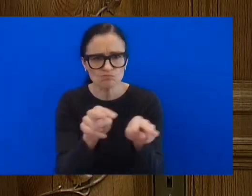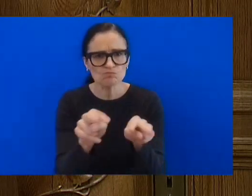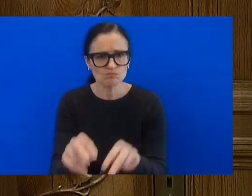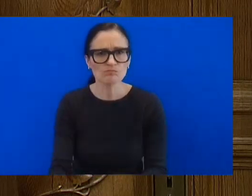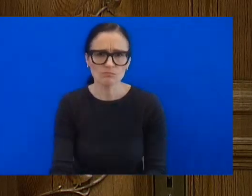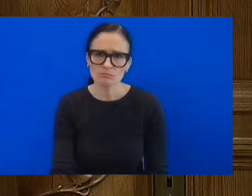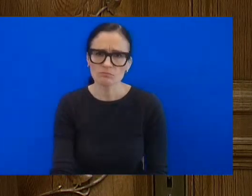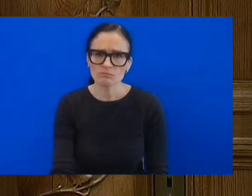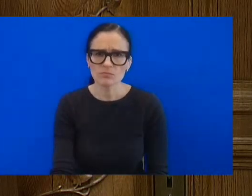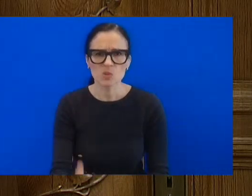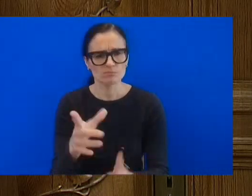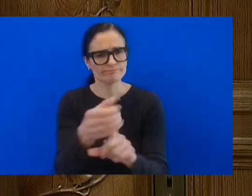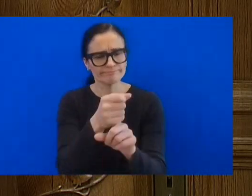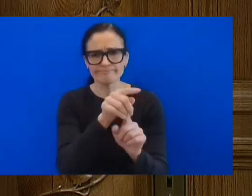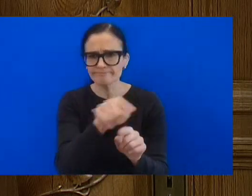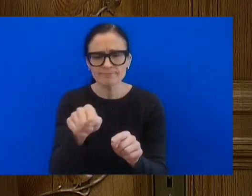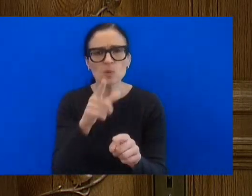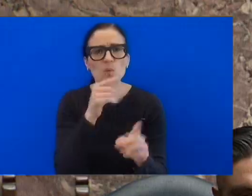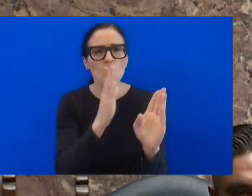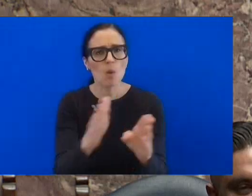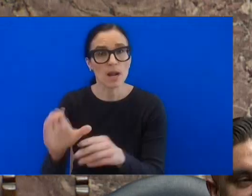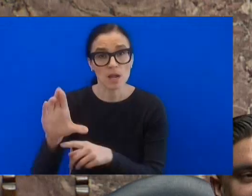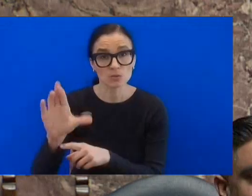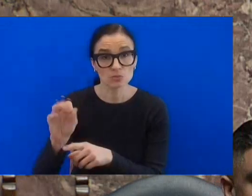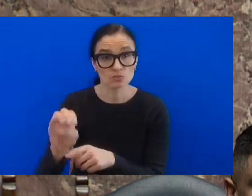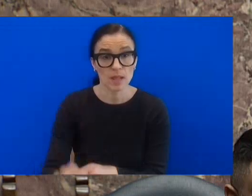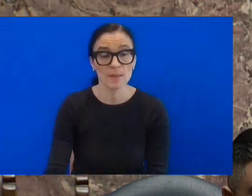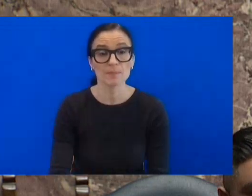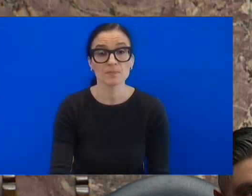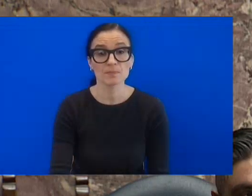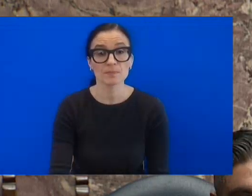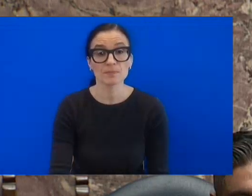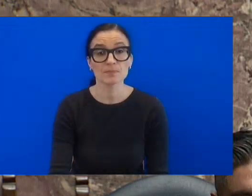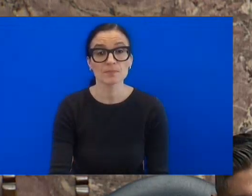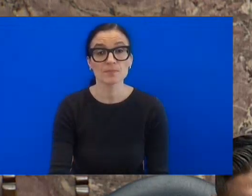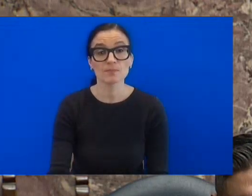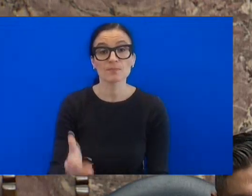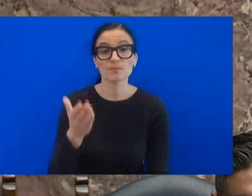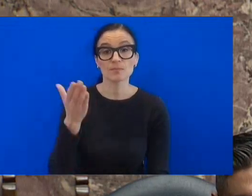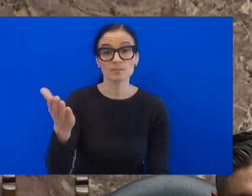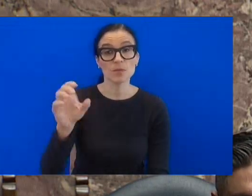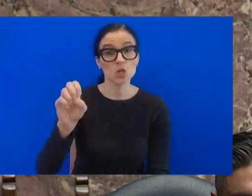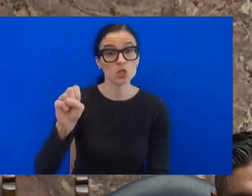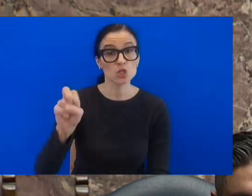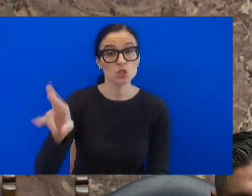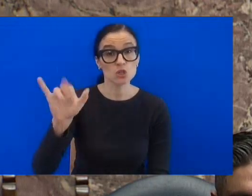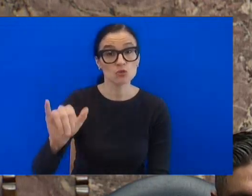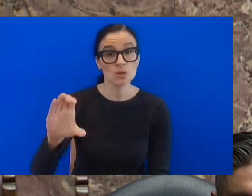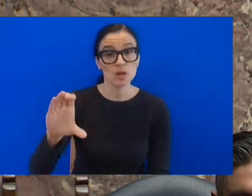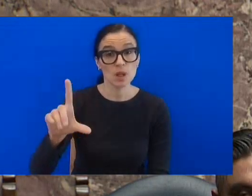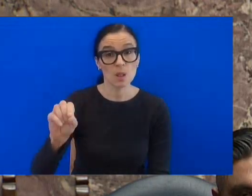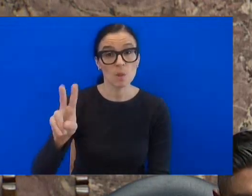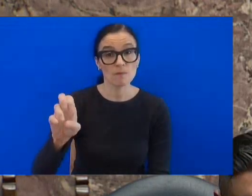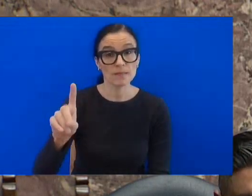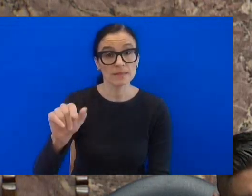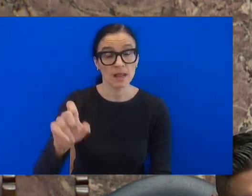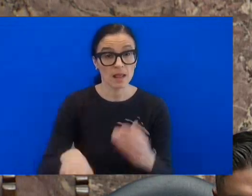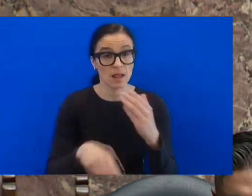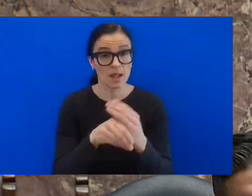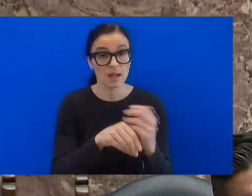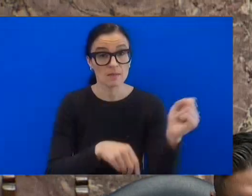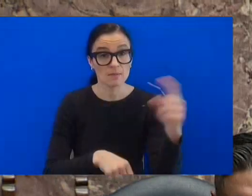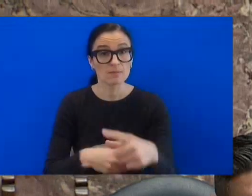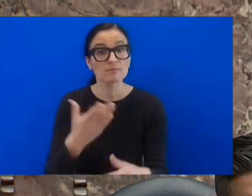Surrey Cloverdale supplemental. Yeah, thank you, Mr. Speaker. Let's do talk results. More than 16,000 British Columbians dead, primarily